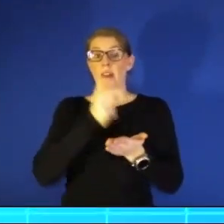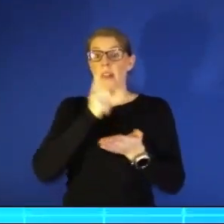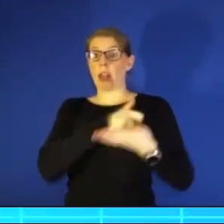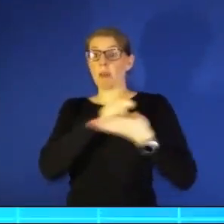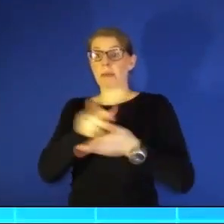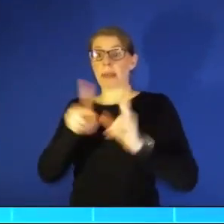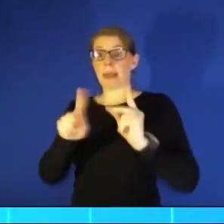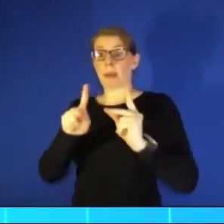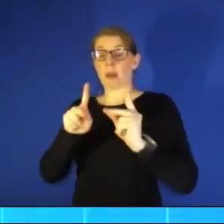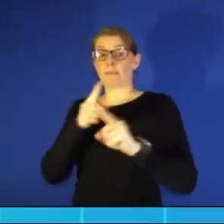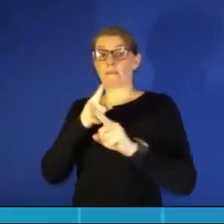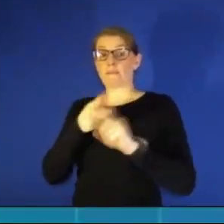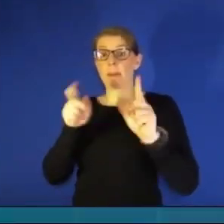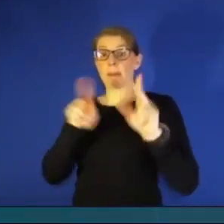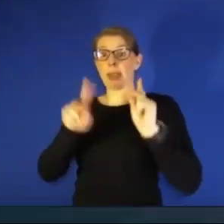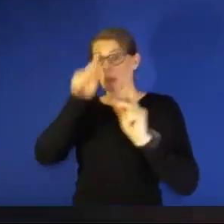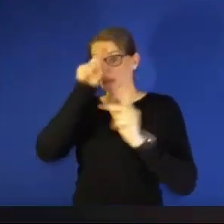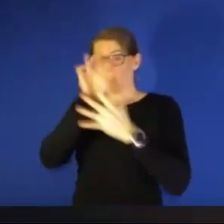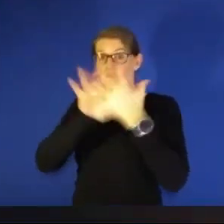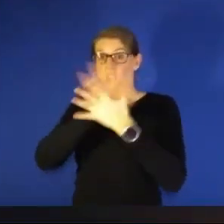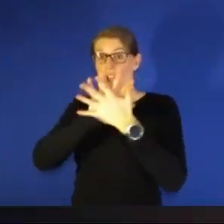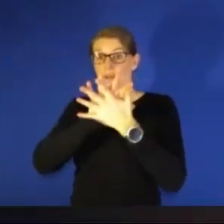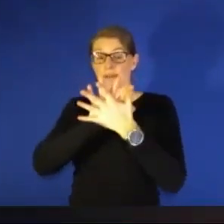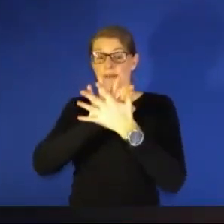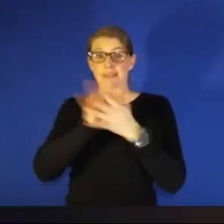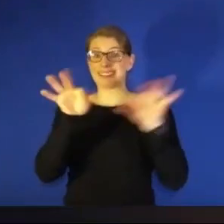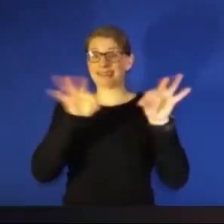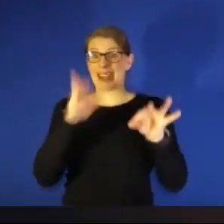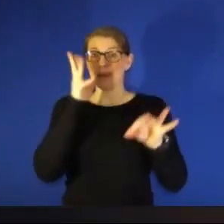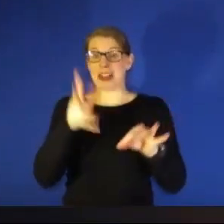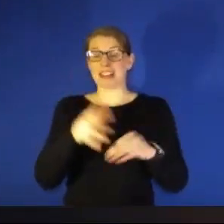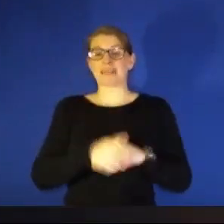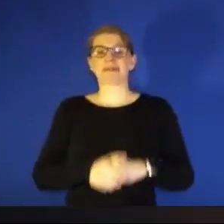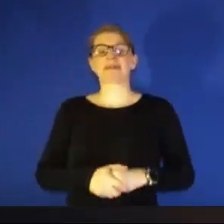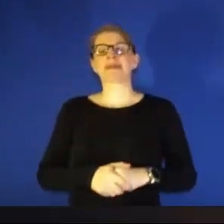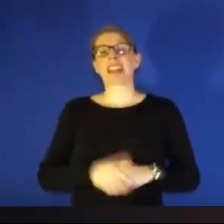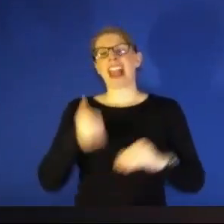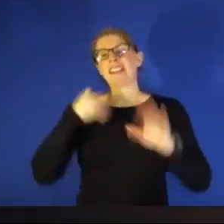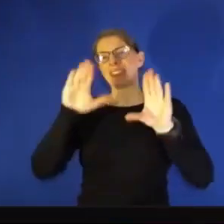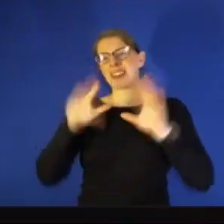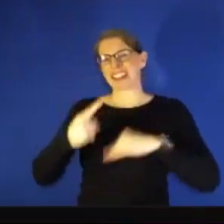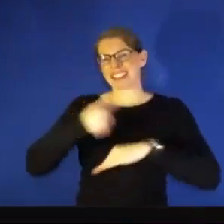from brain fog. We'll see you tomorrow for Open Mics with Dr. Stites. Everyone, have a great day.